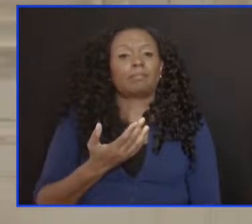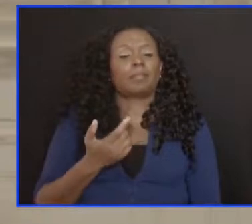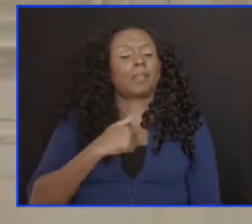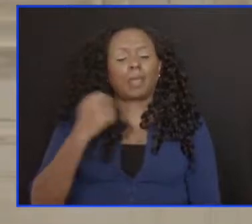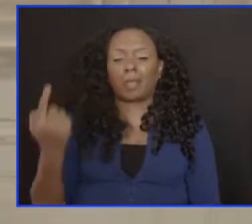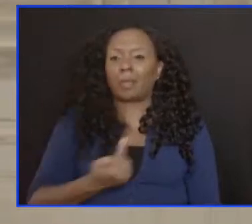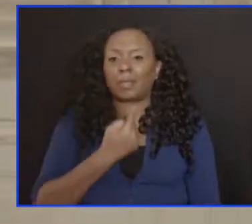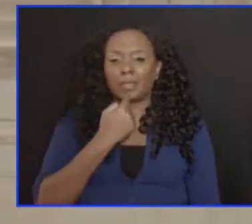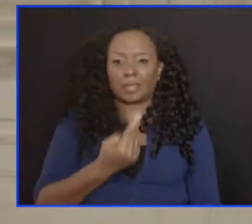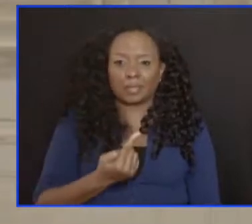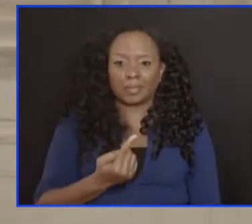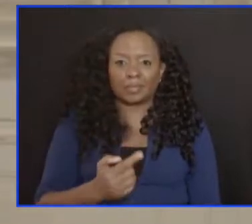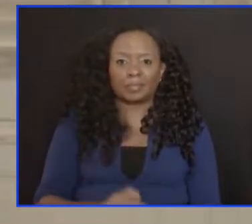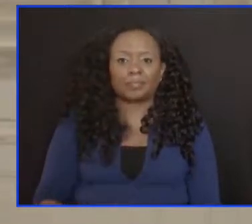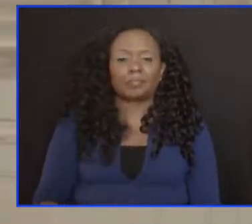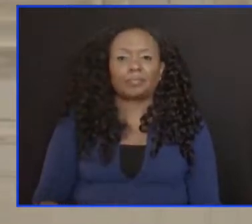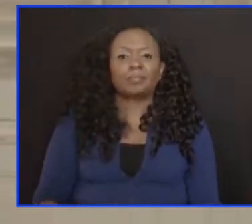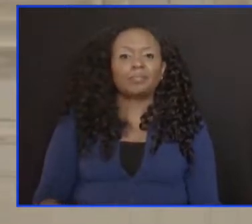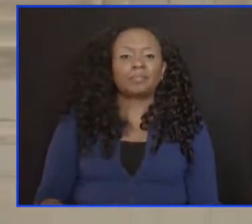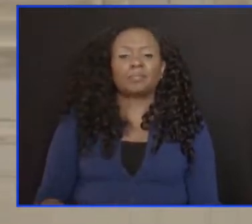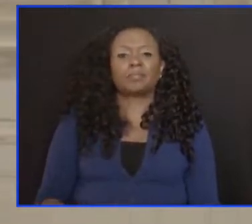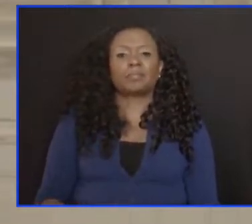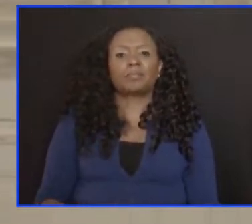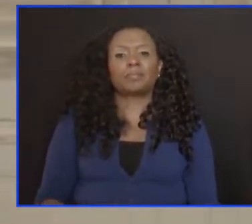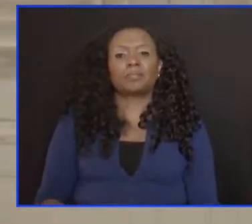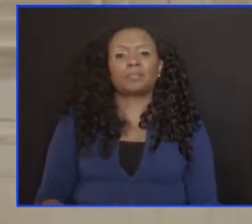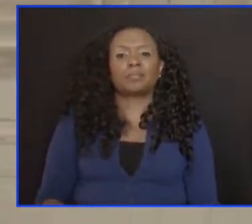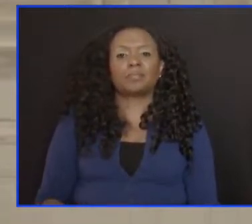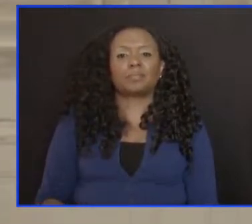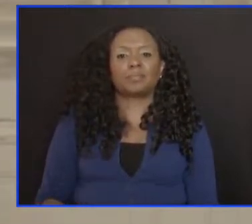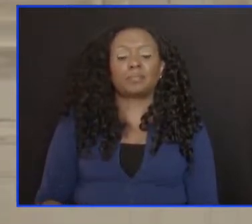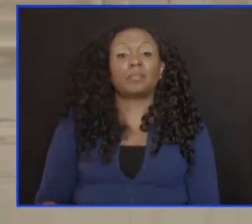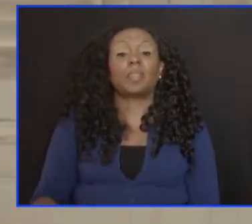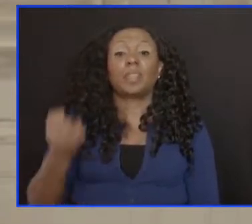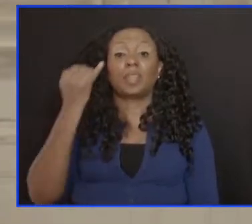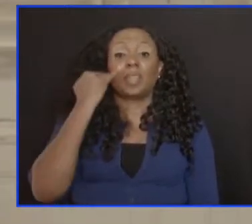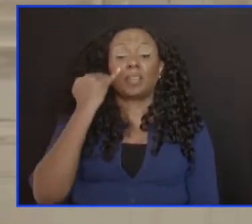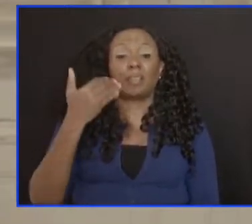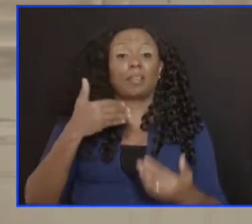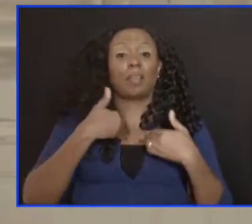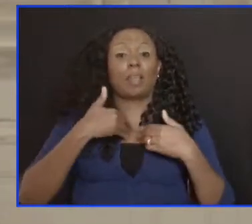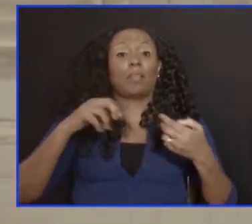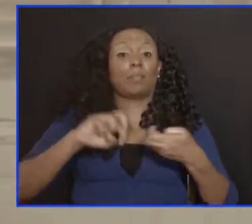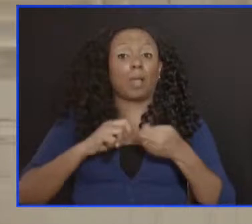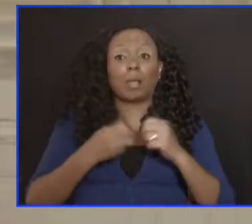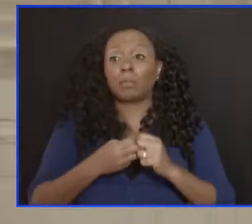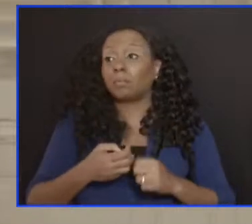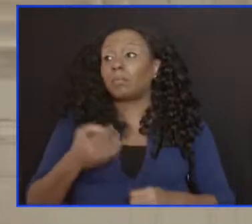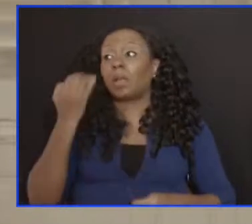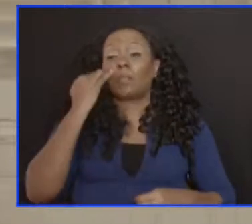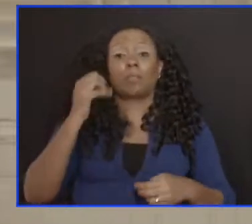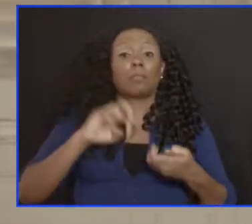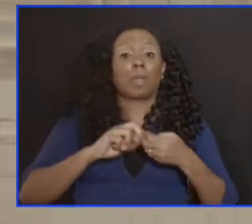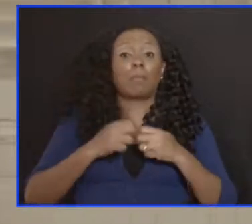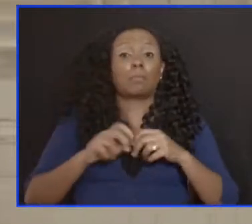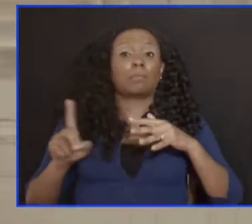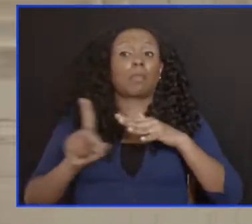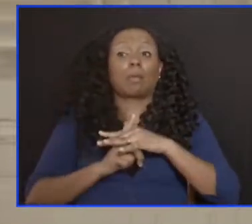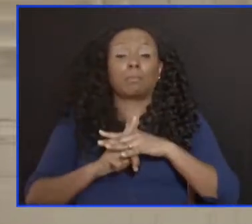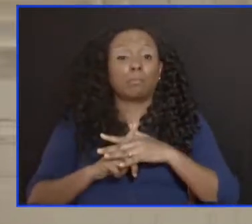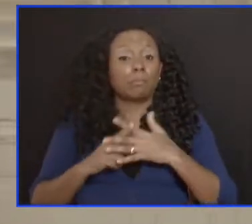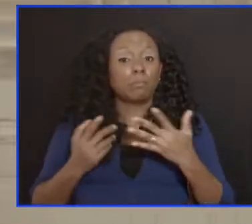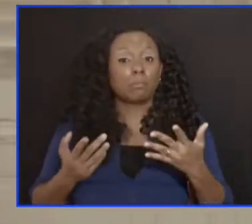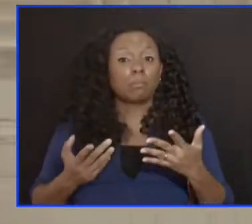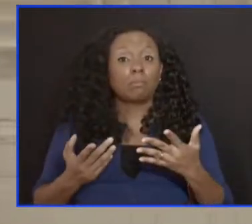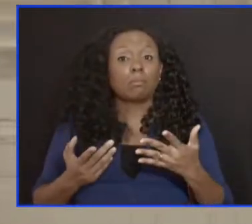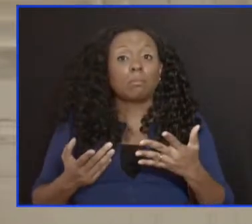Barbadian. I say this: where there's a problem or a problem arises in the facilities, I always